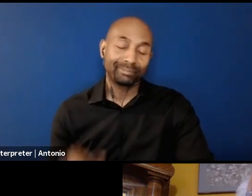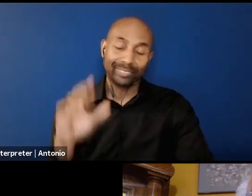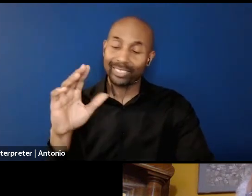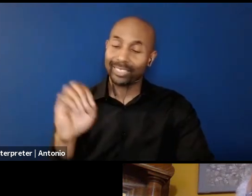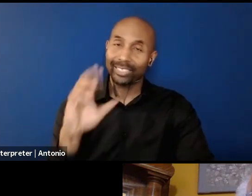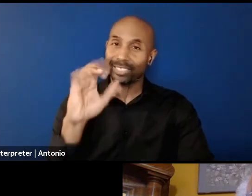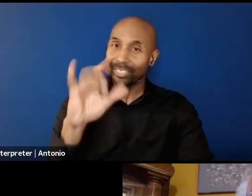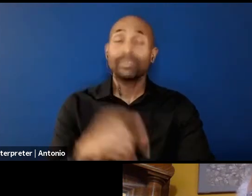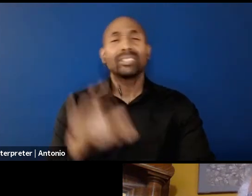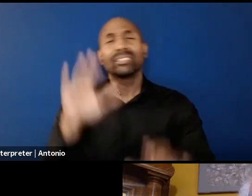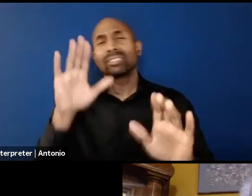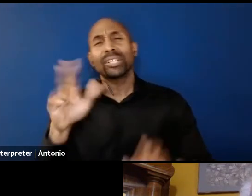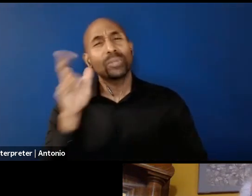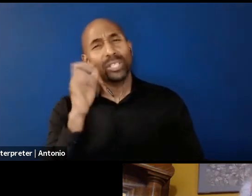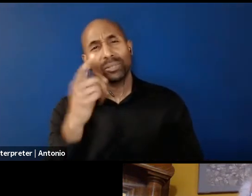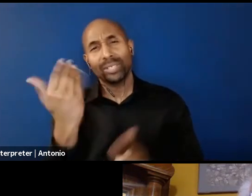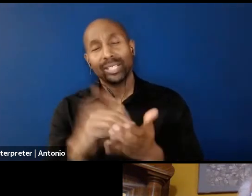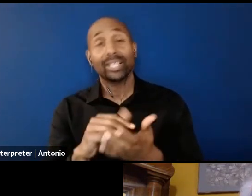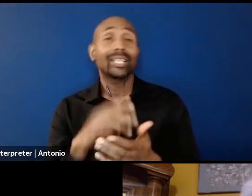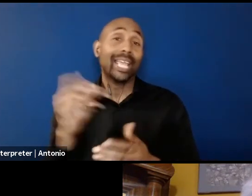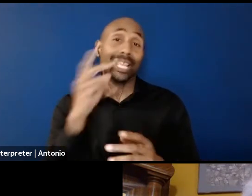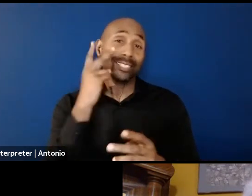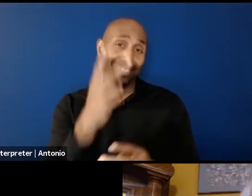Great to hear you again and to see you again.